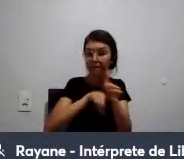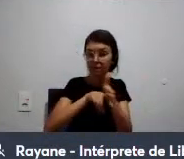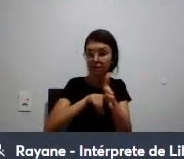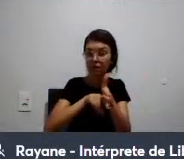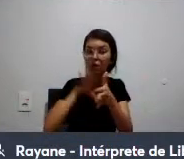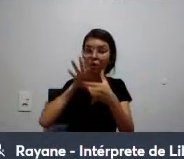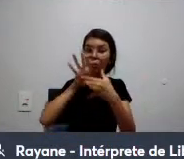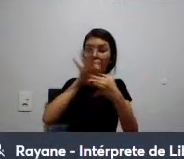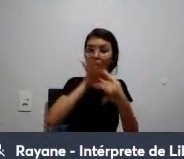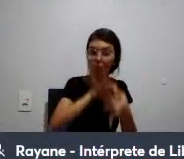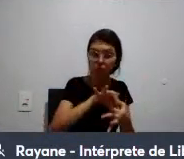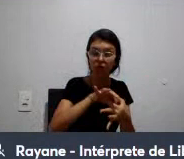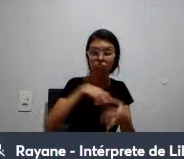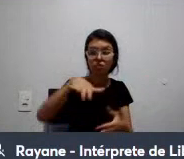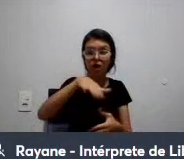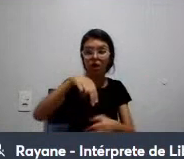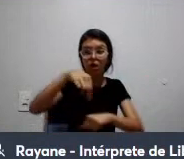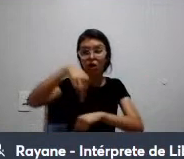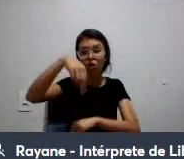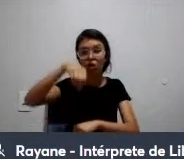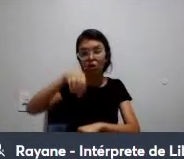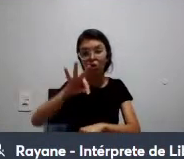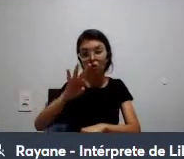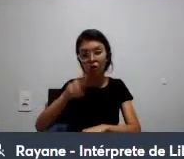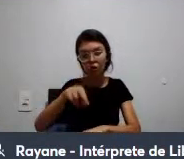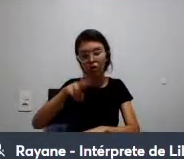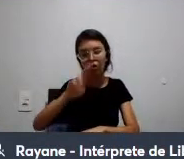norte global, em geral, não precisam.